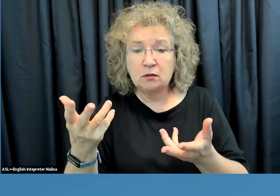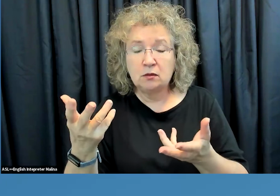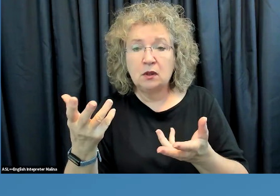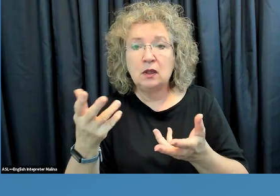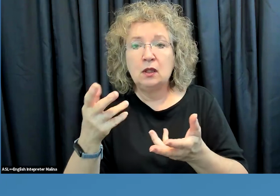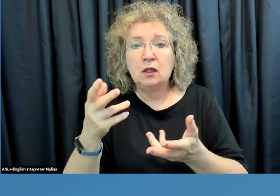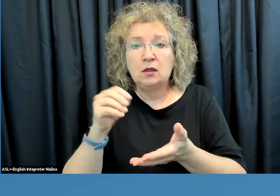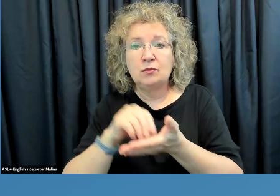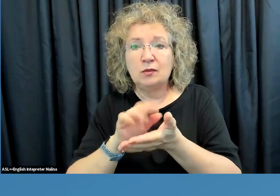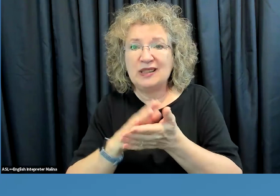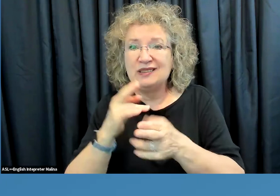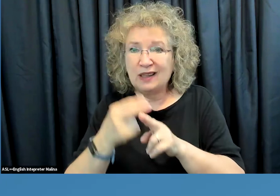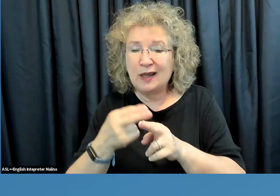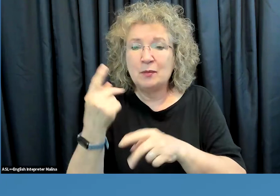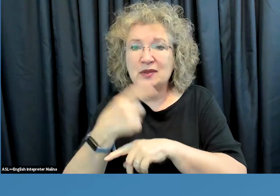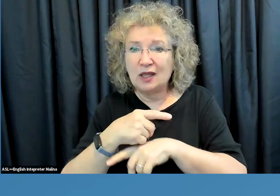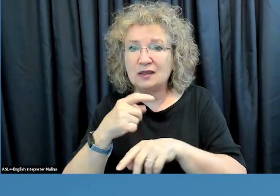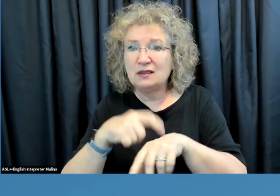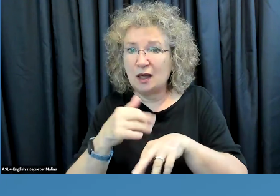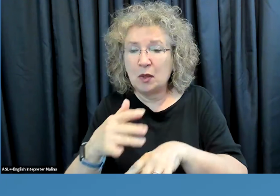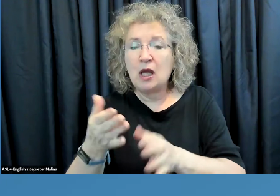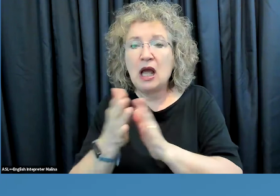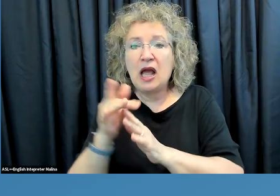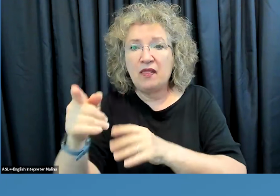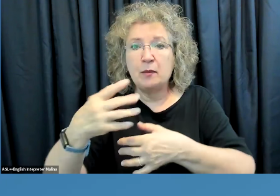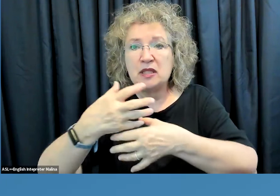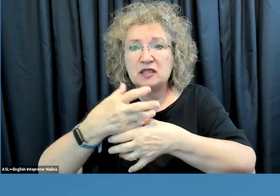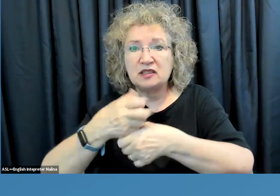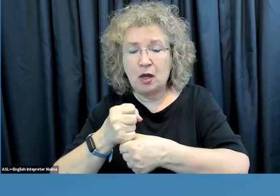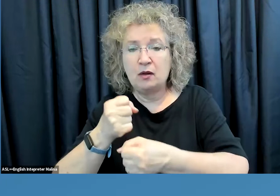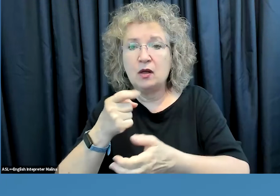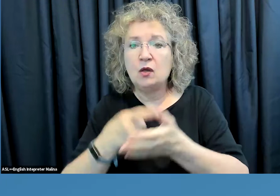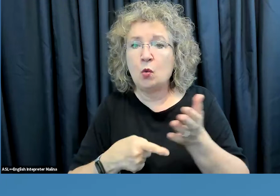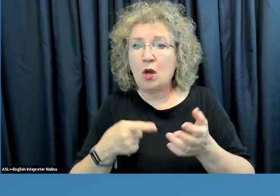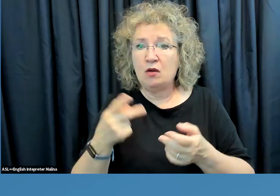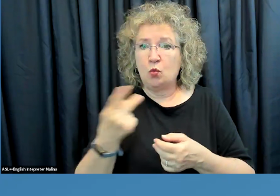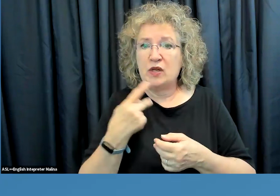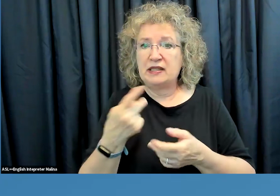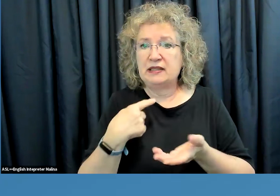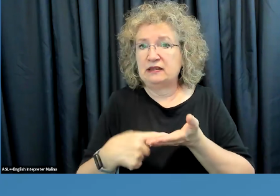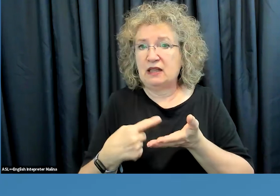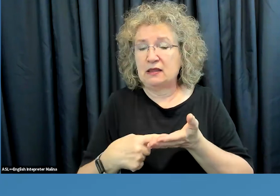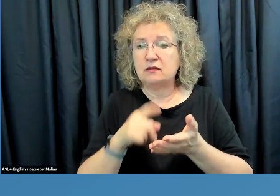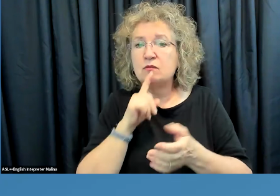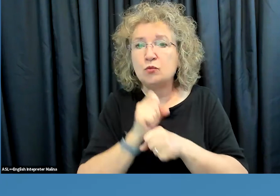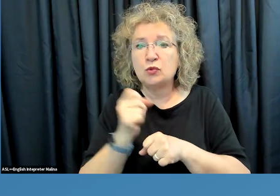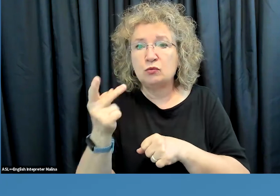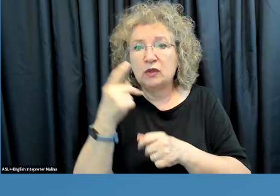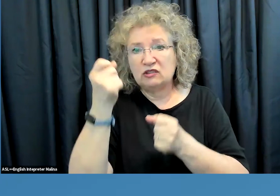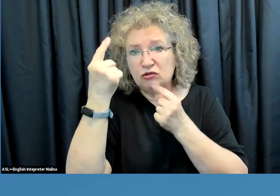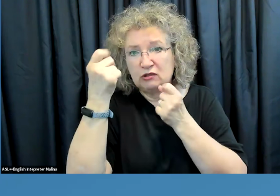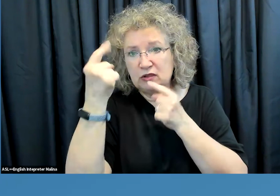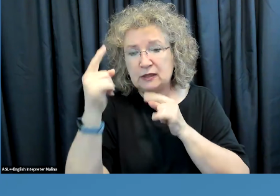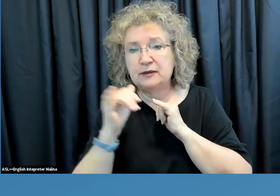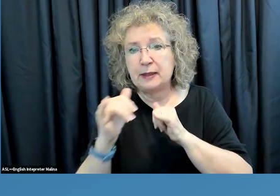discussed to confirm the information you covered in your phone call. Next slide.